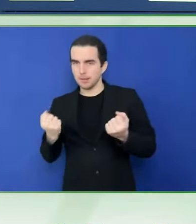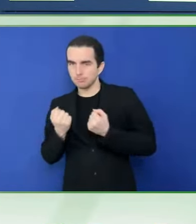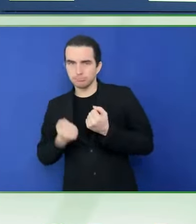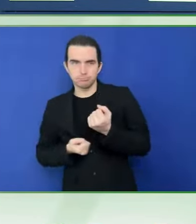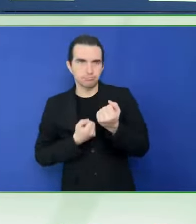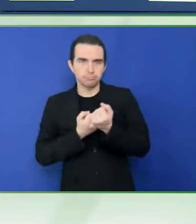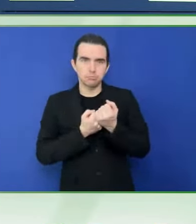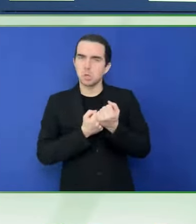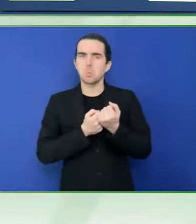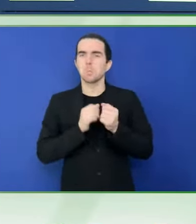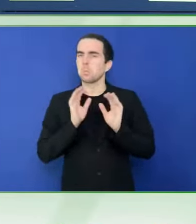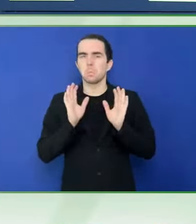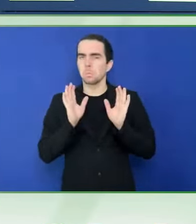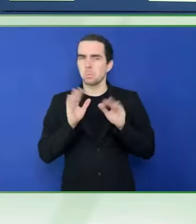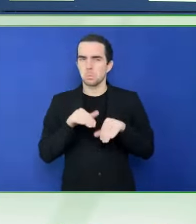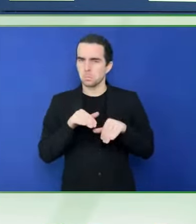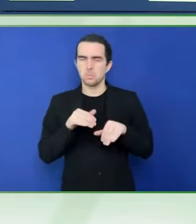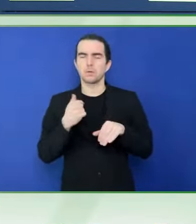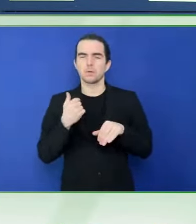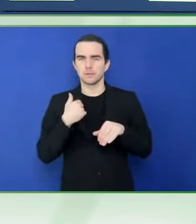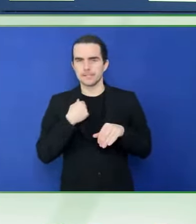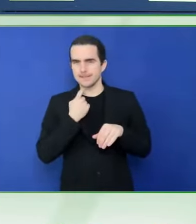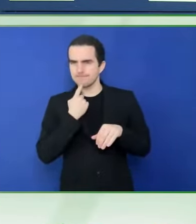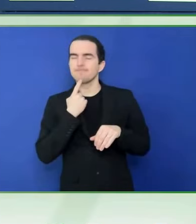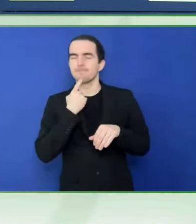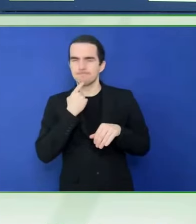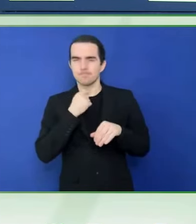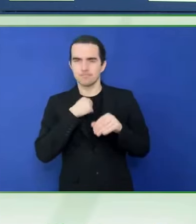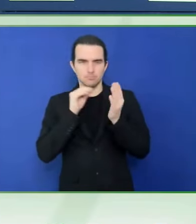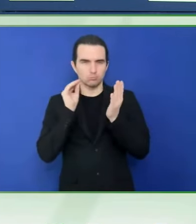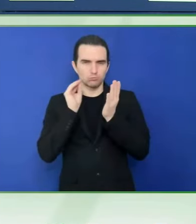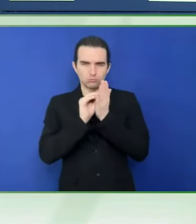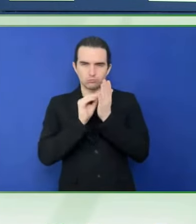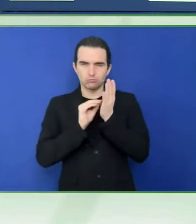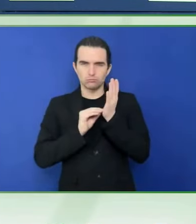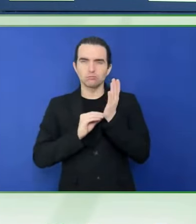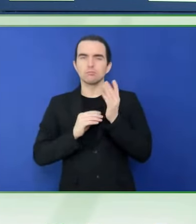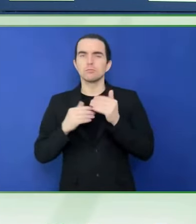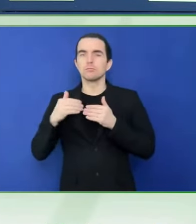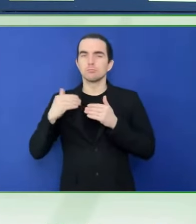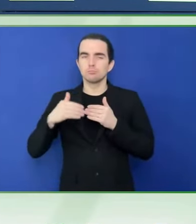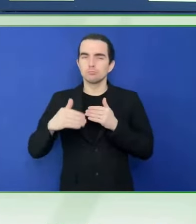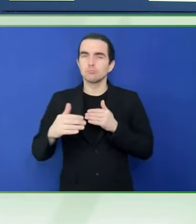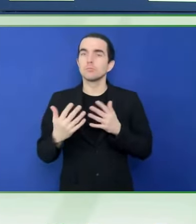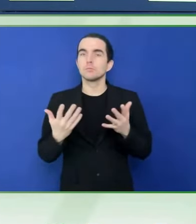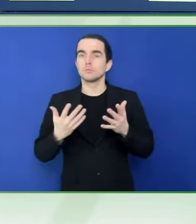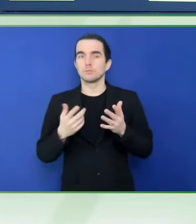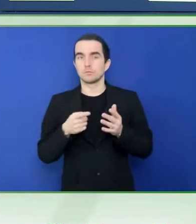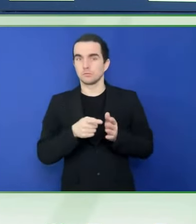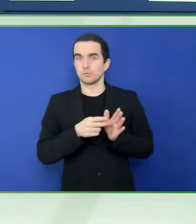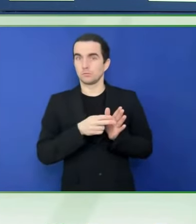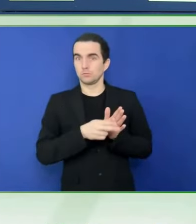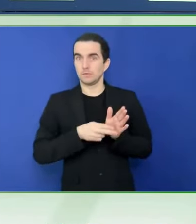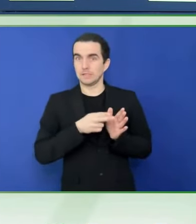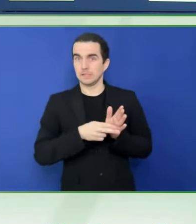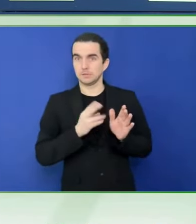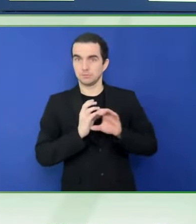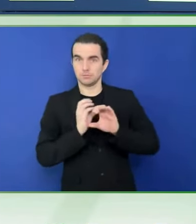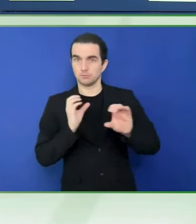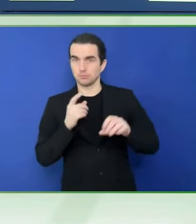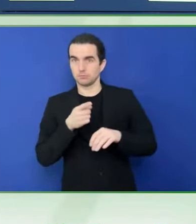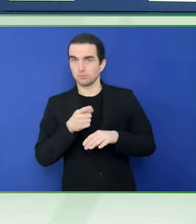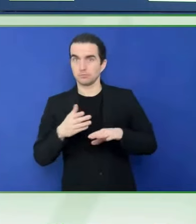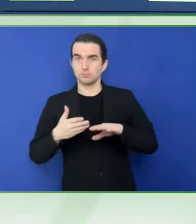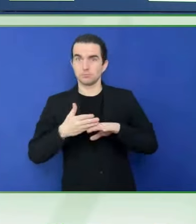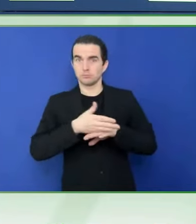disabilities, disability simulations, and so on and so on. And it really works.